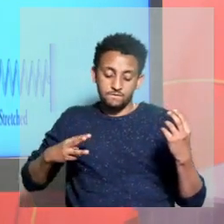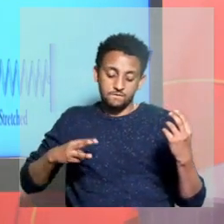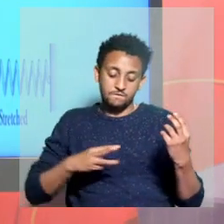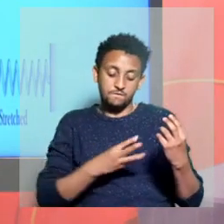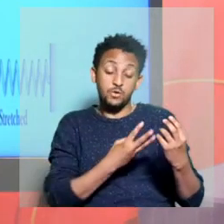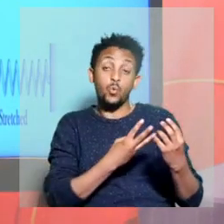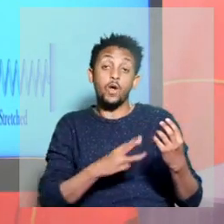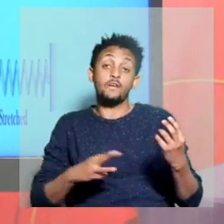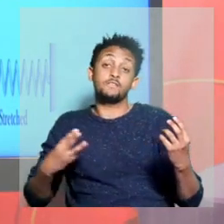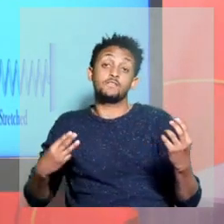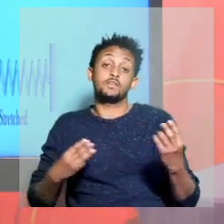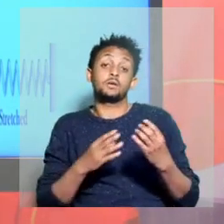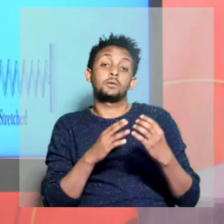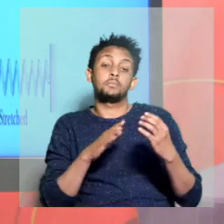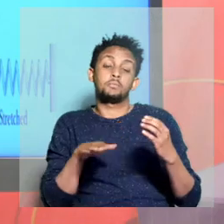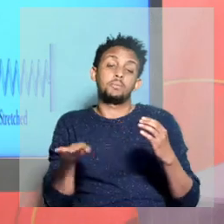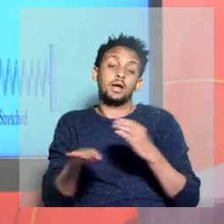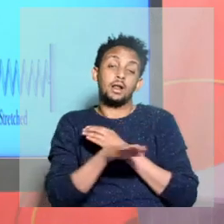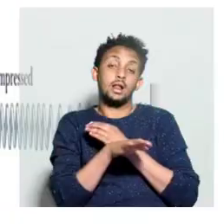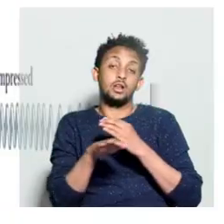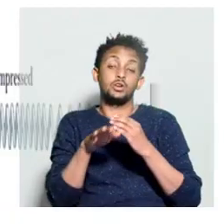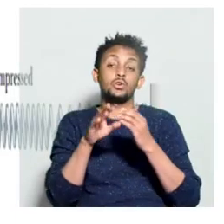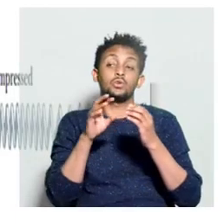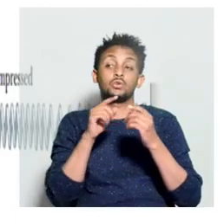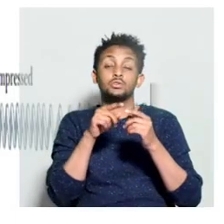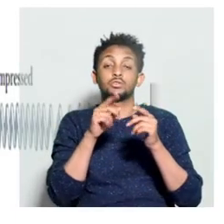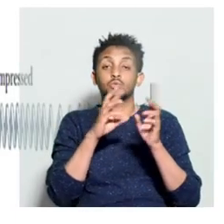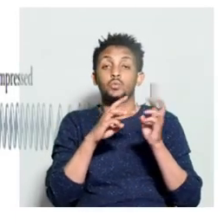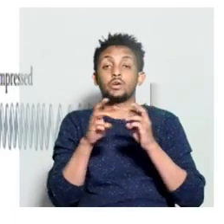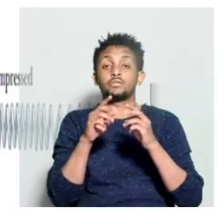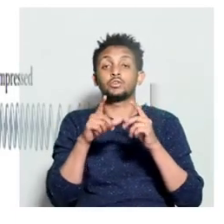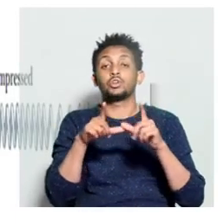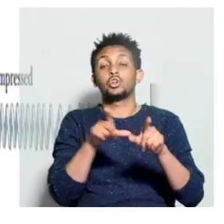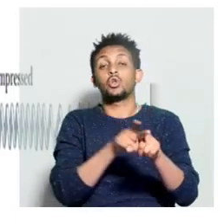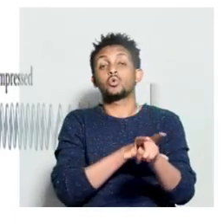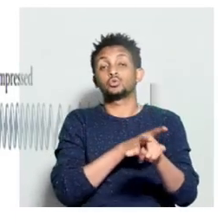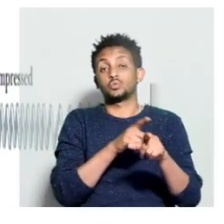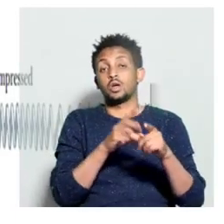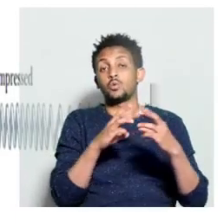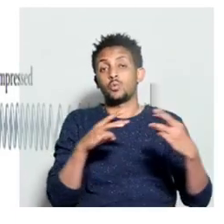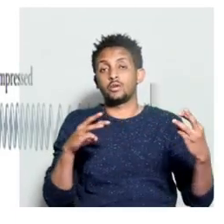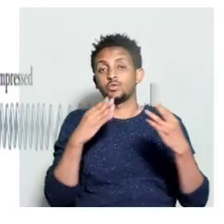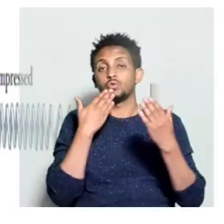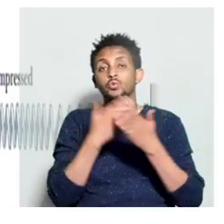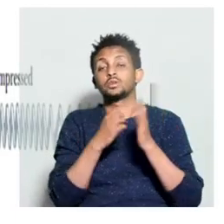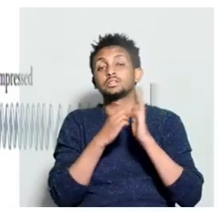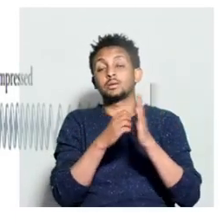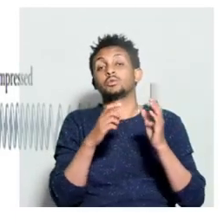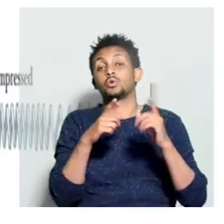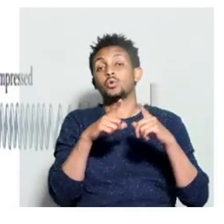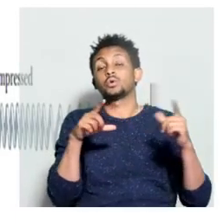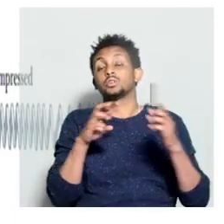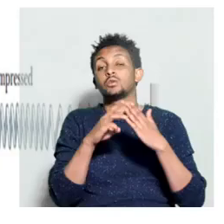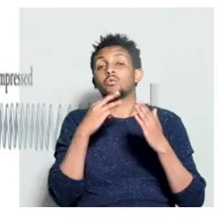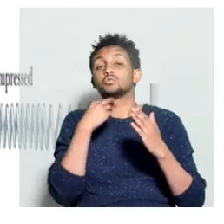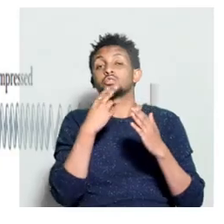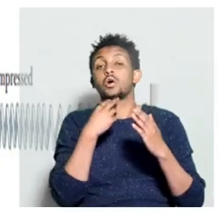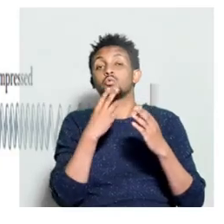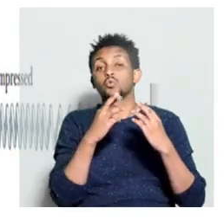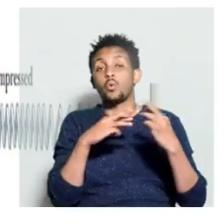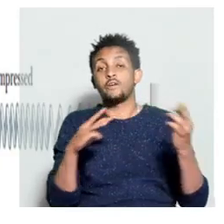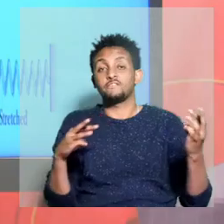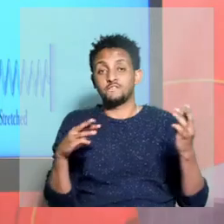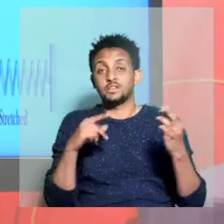and the particle has a parallel orientation. Such a wave is known to be longitudinal wave. A good example of longitudinal wave is sound wave. Sound